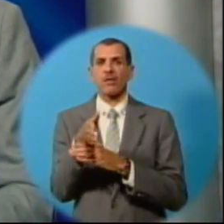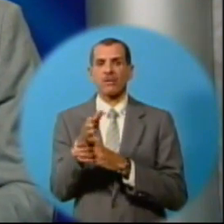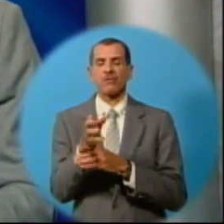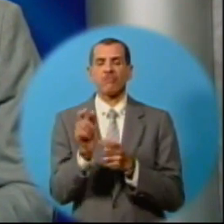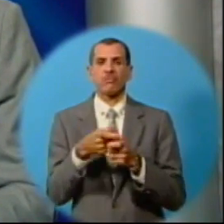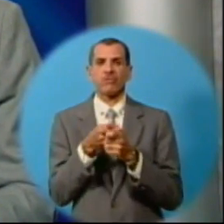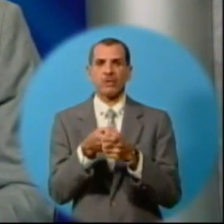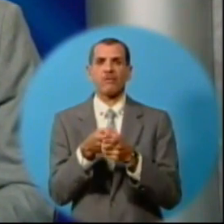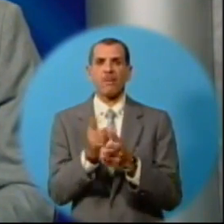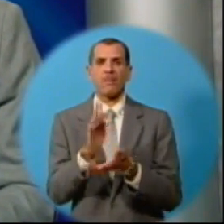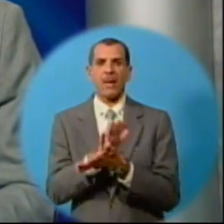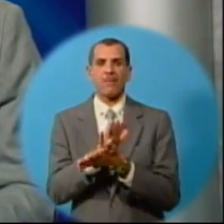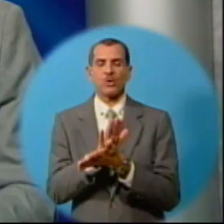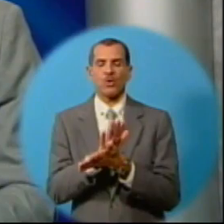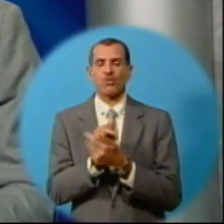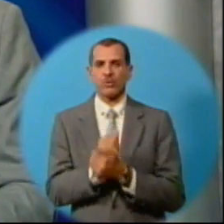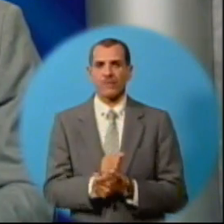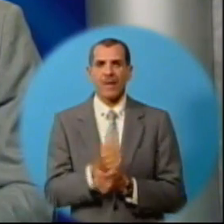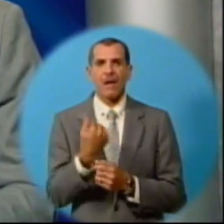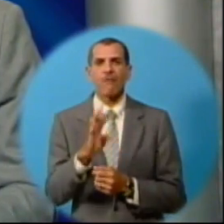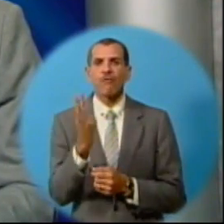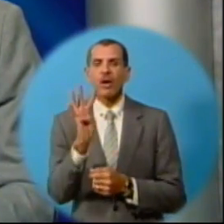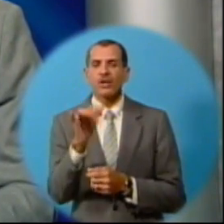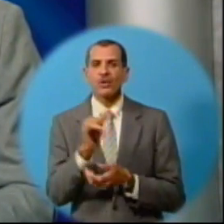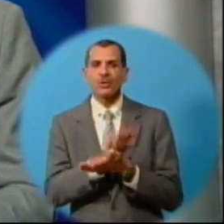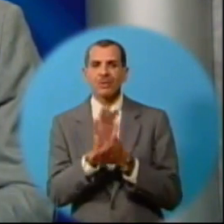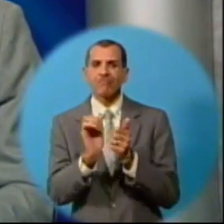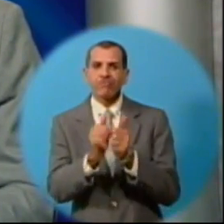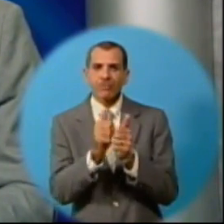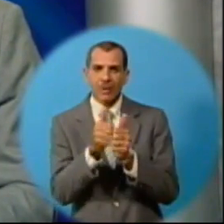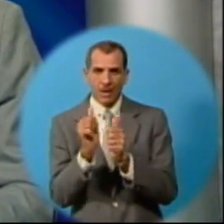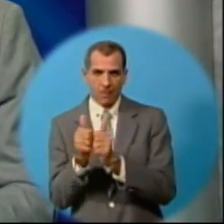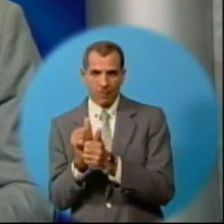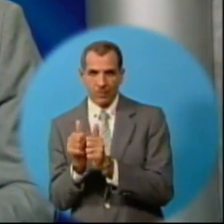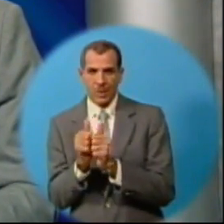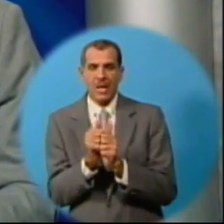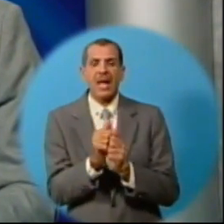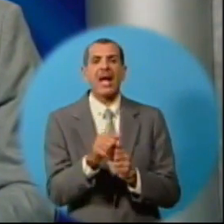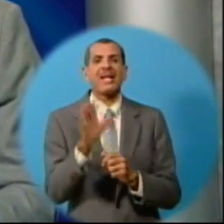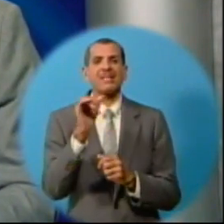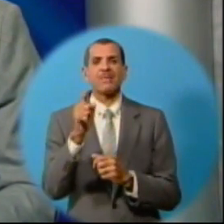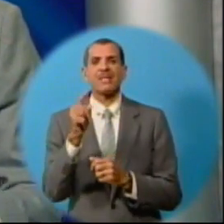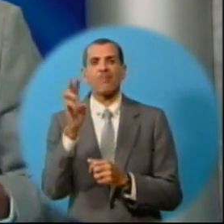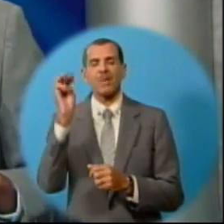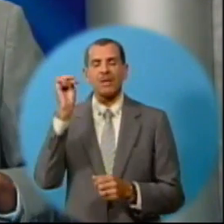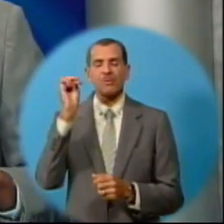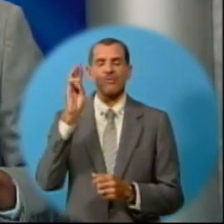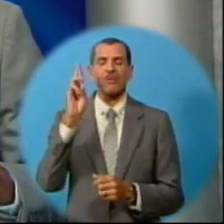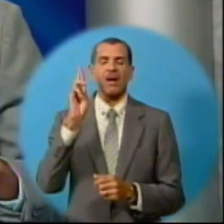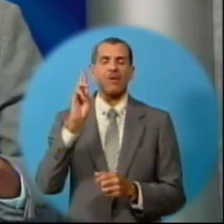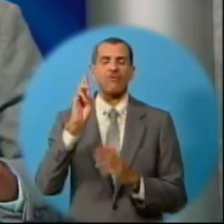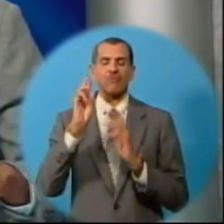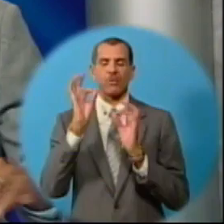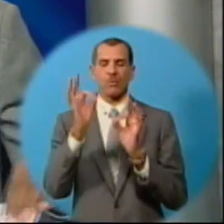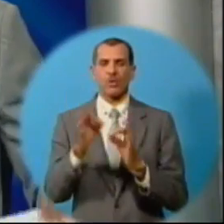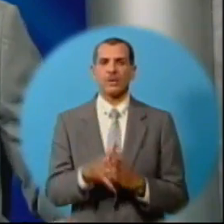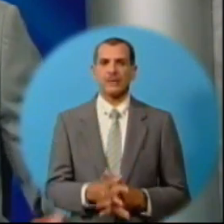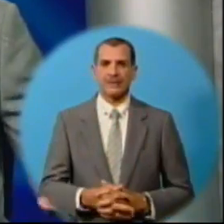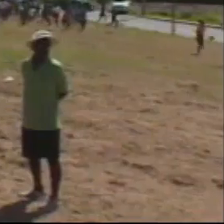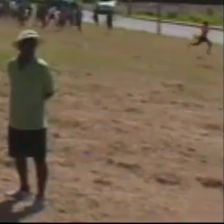primary schools. Over 40 schools competed on the Wilde Gymnasium circuit today. CBC's Melissa Farley reports.